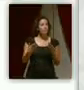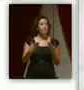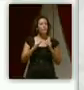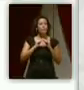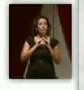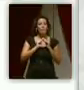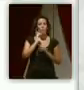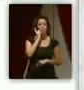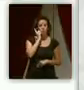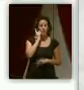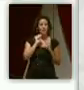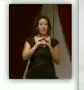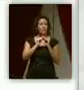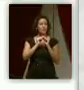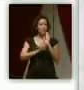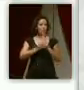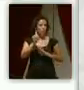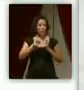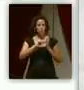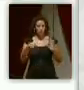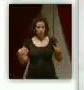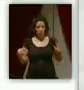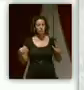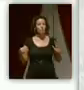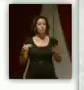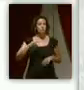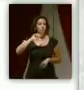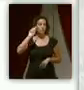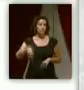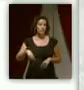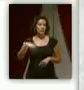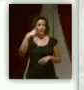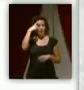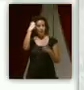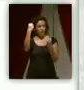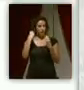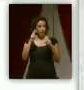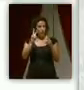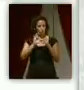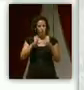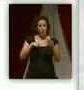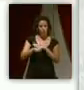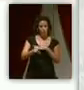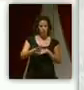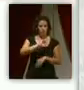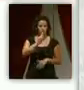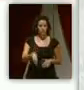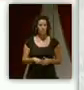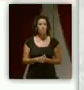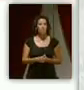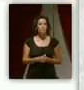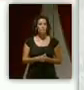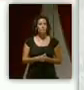at mobile manufacturers, developers, and experts in the field of